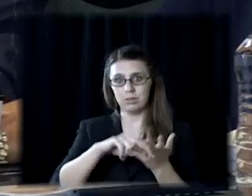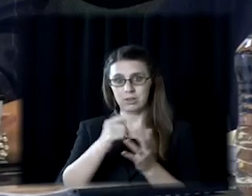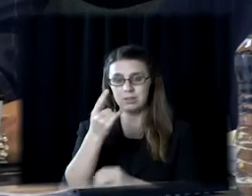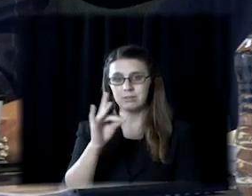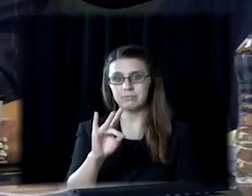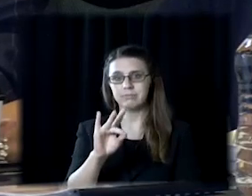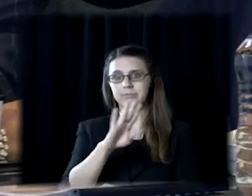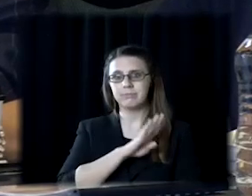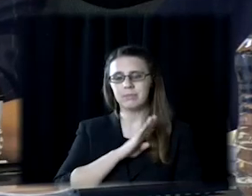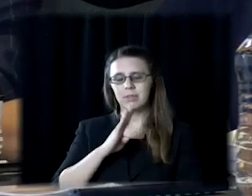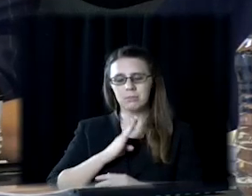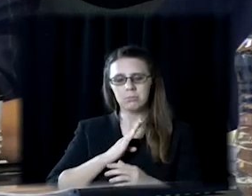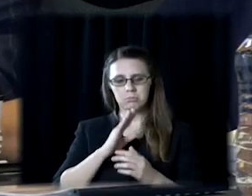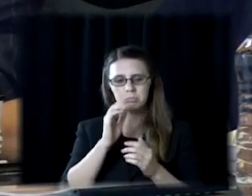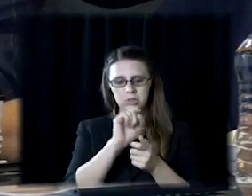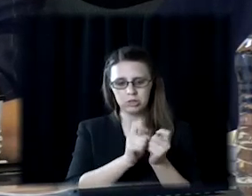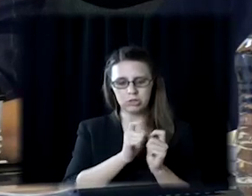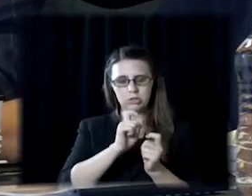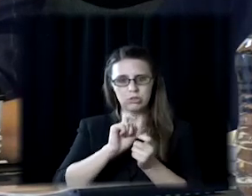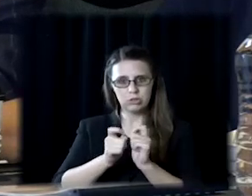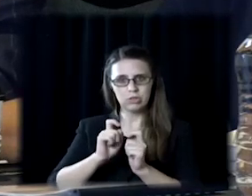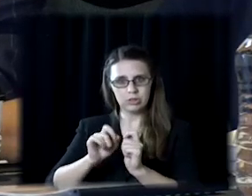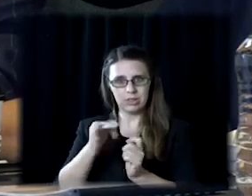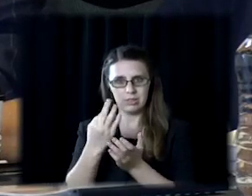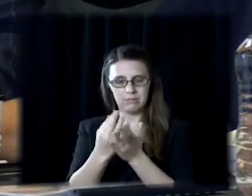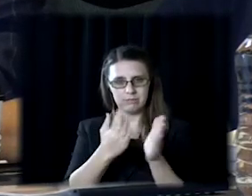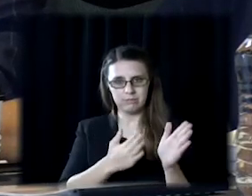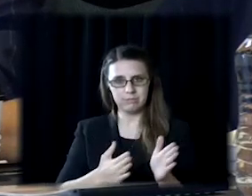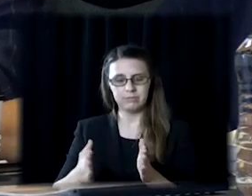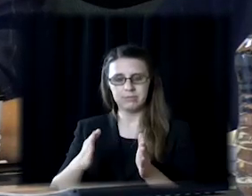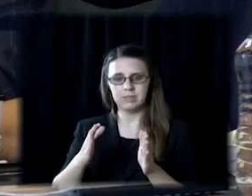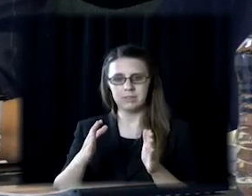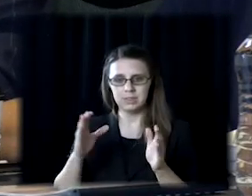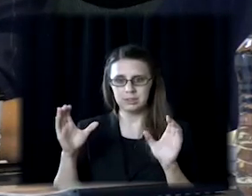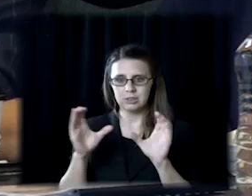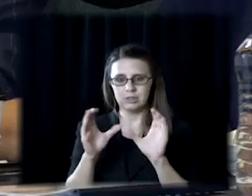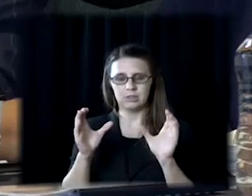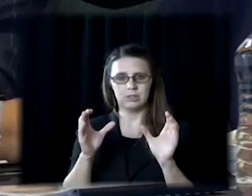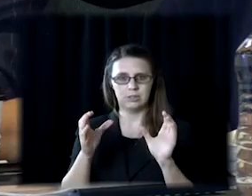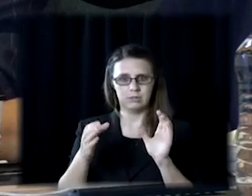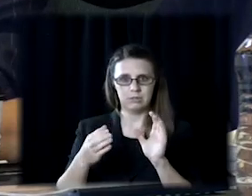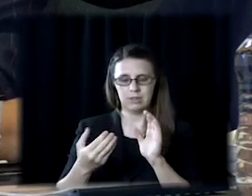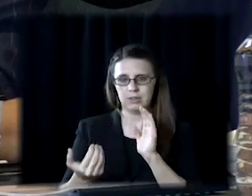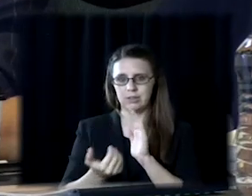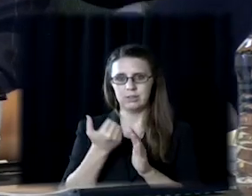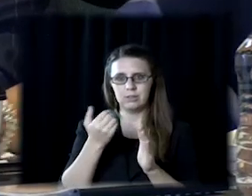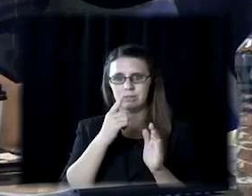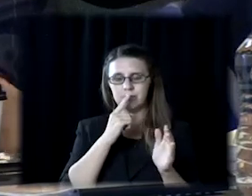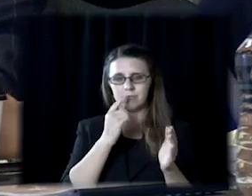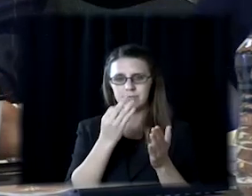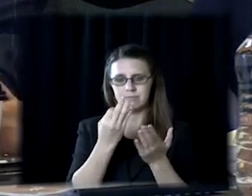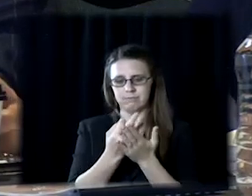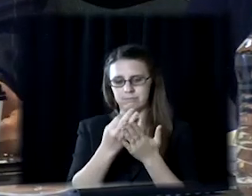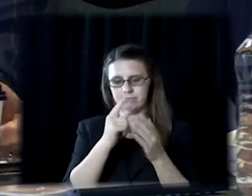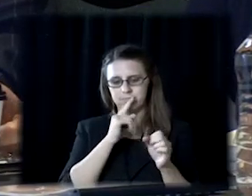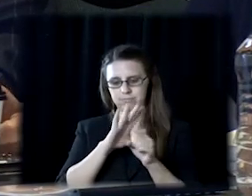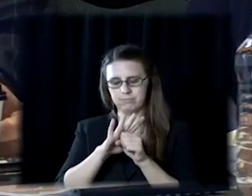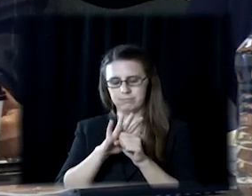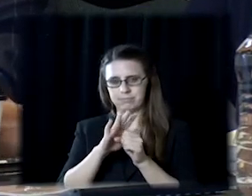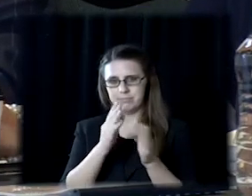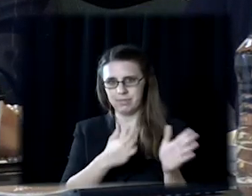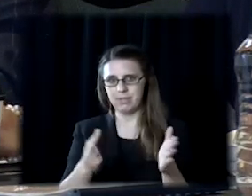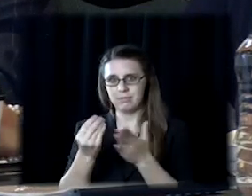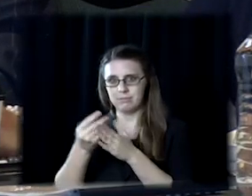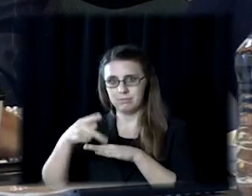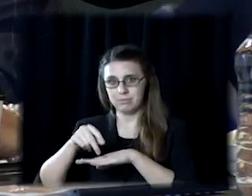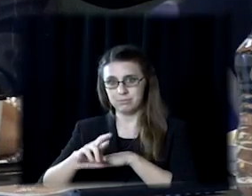Board made certain revisions to set fiscal plan and certified revised fiscal plans for the Commonwealth of Puerto Rico, and whereas subsequent to